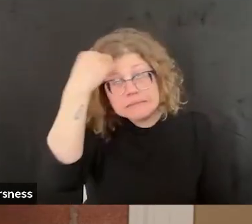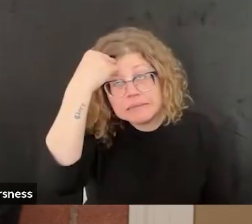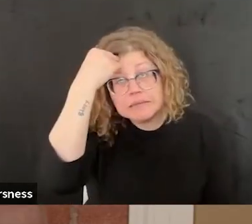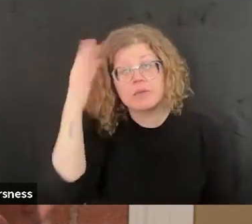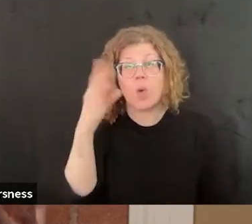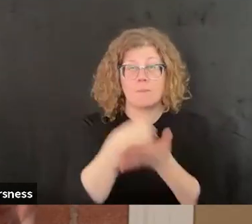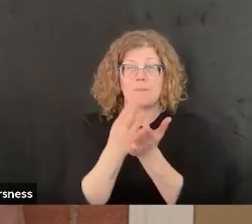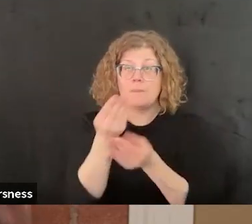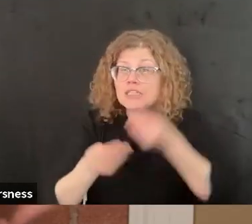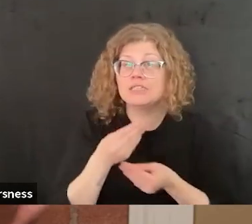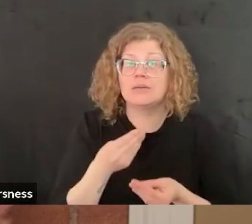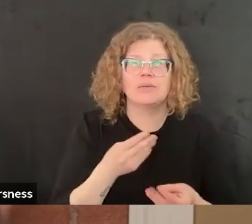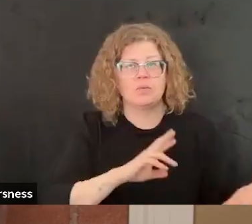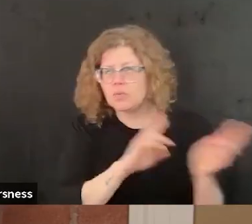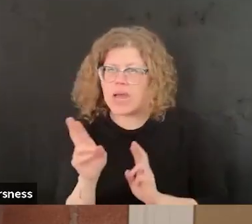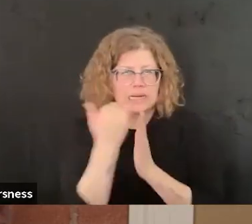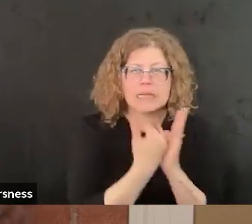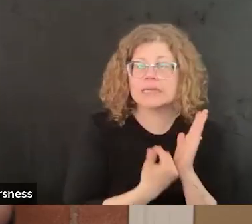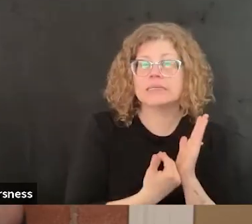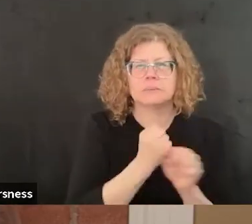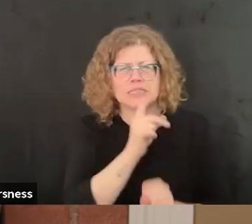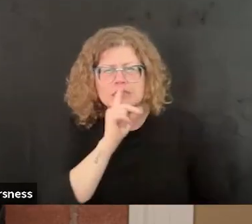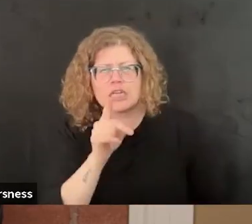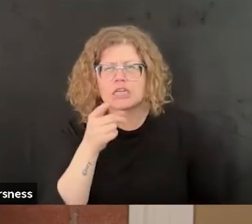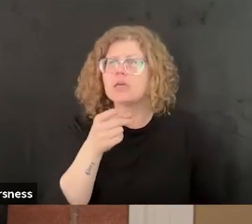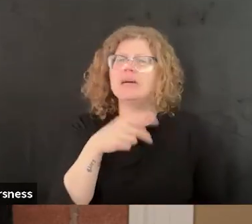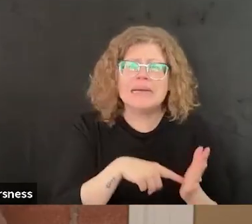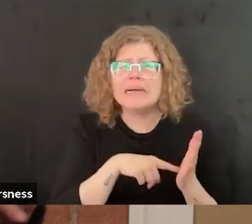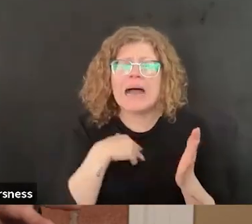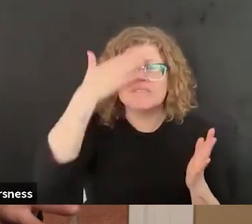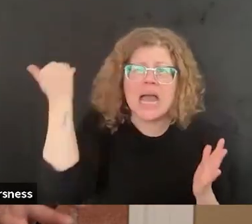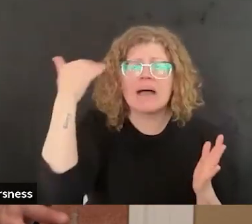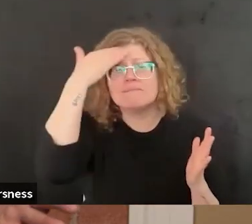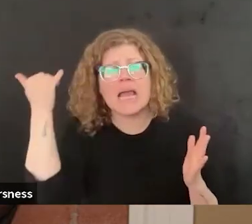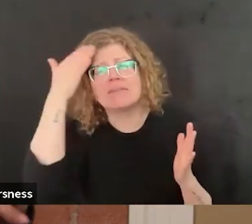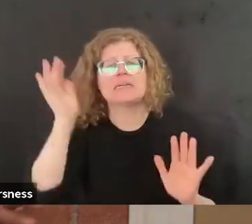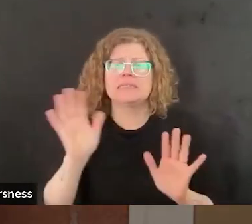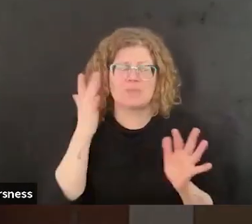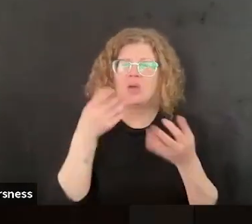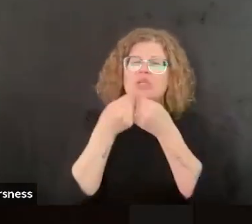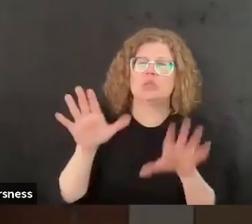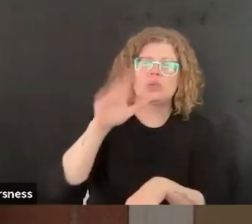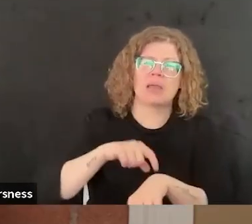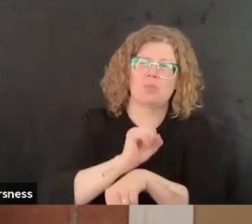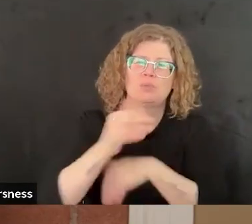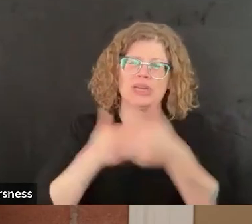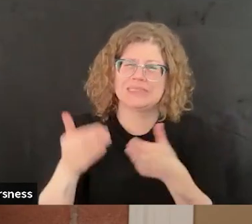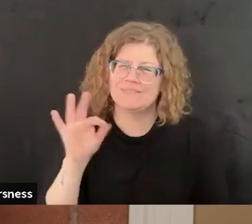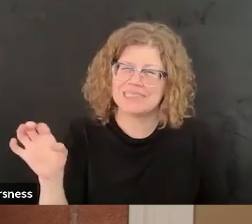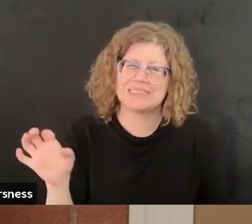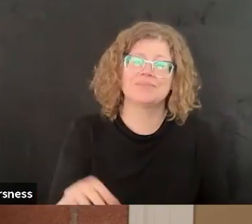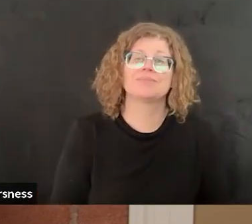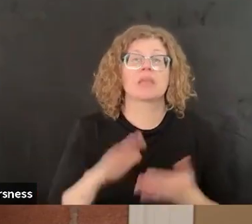project so that, again, you can include them in your budget and make sure you're not getting dinged in your artist fee later on. Community engagement